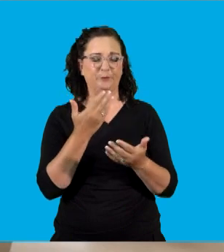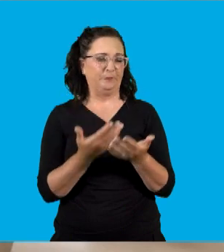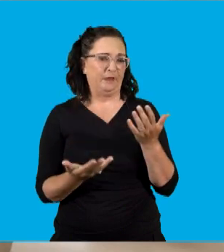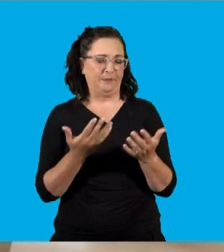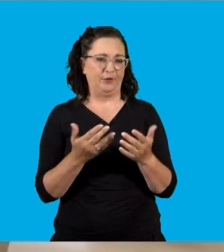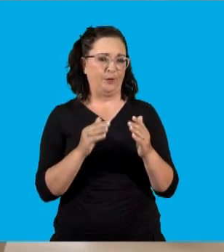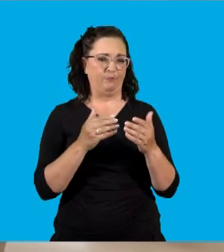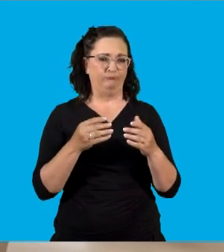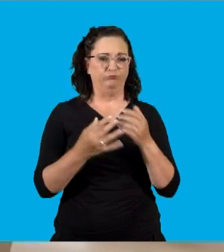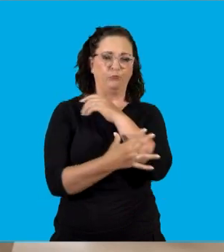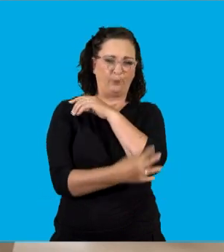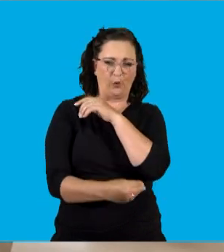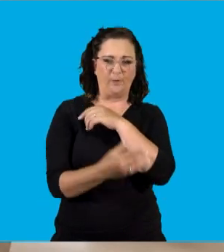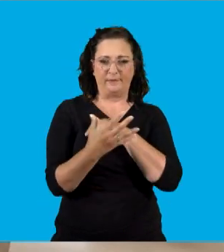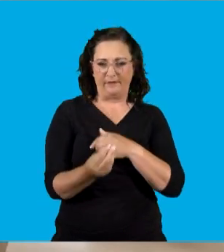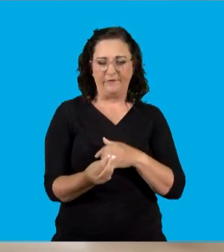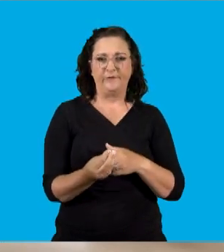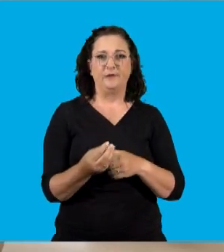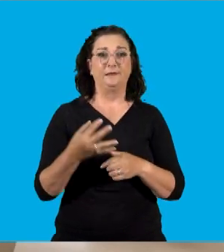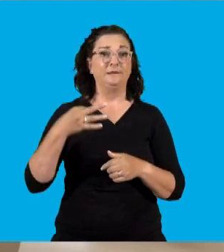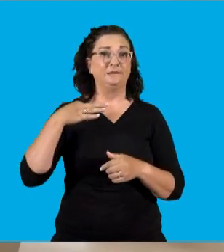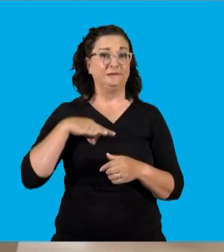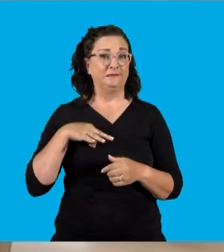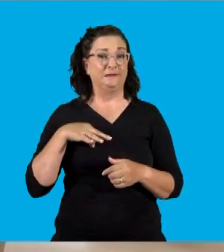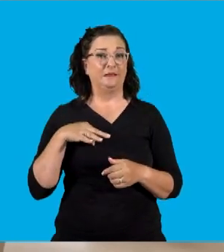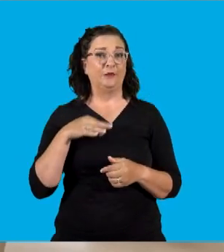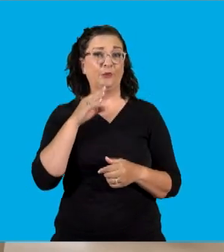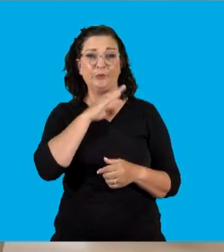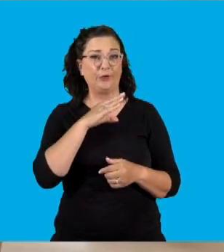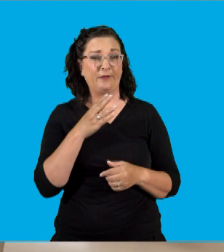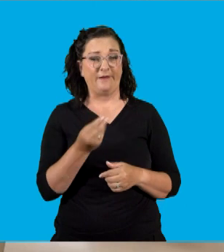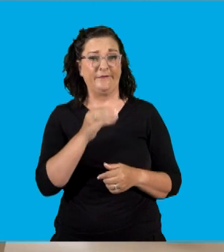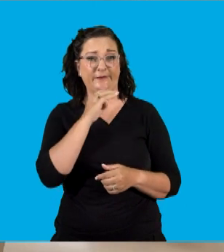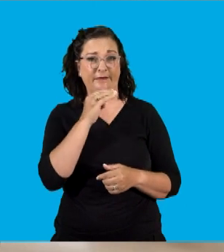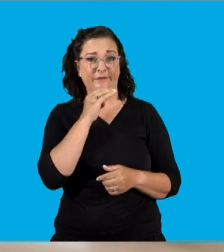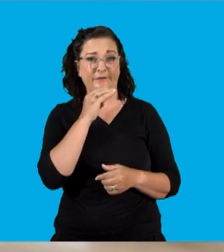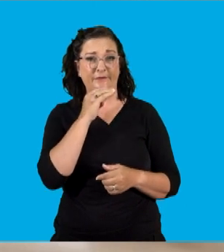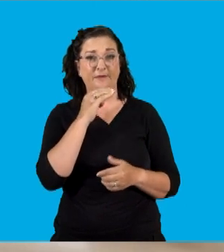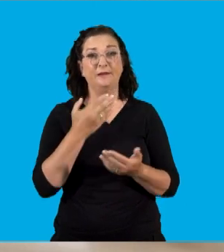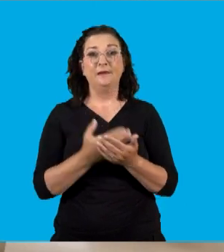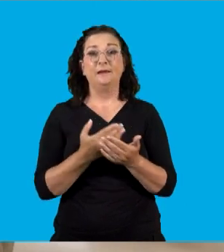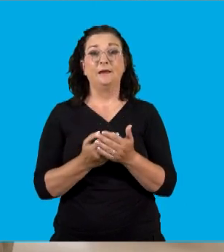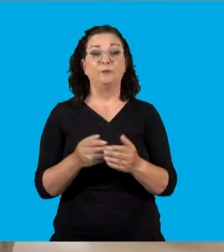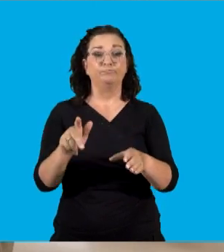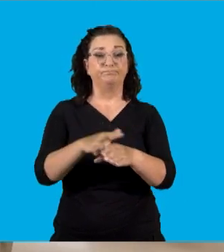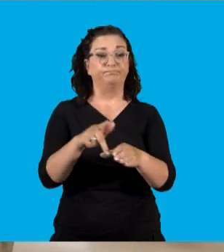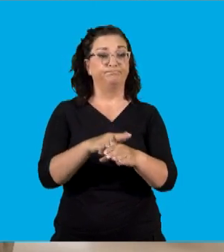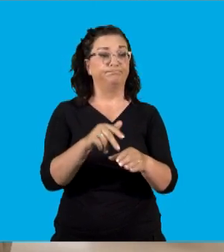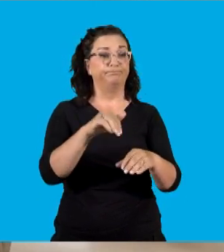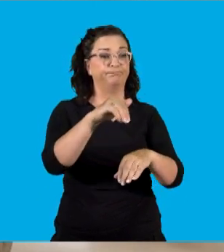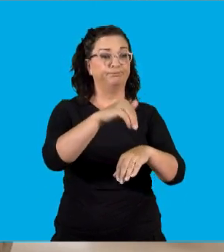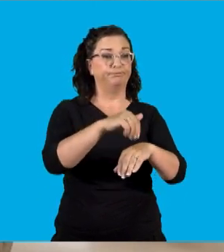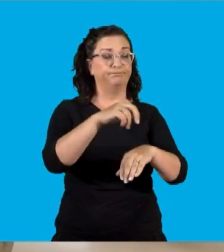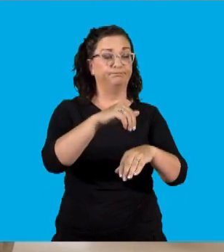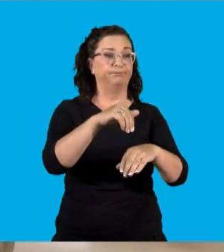in poverty, since they do not have disposable income, it simply means that they cannot participate in the economy of the